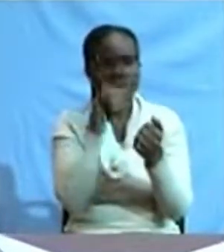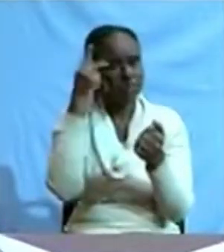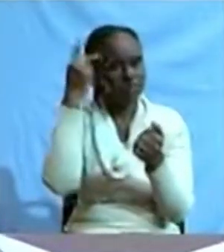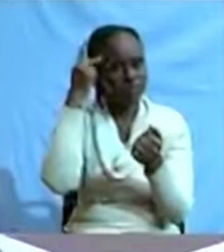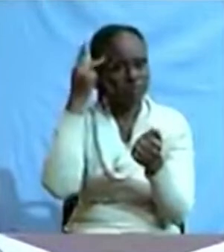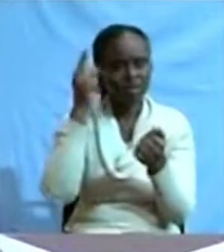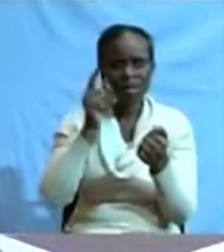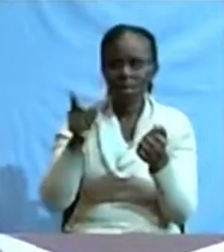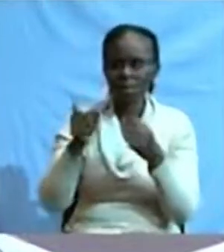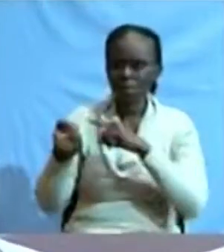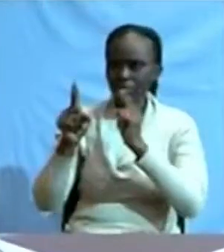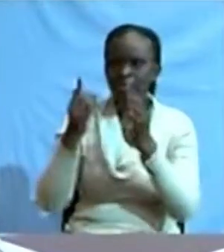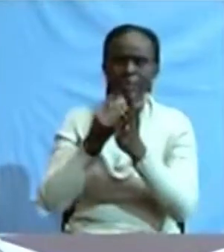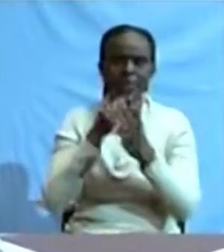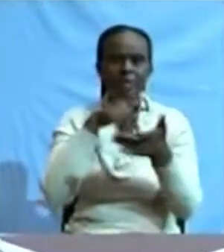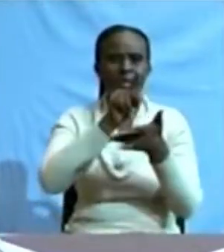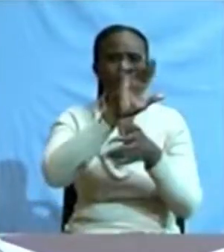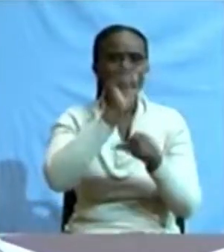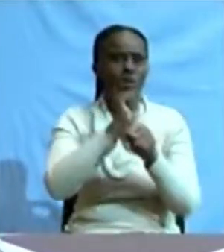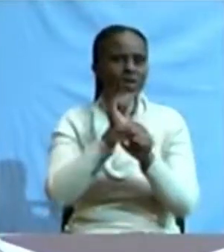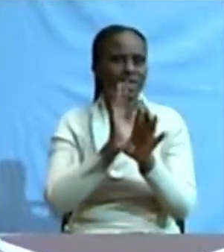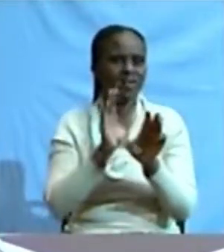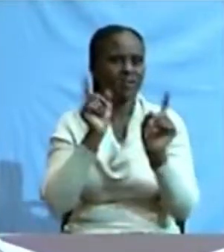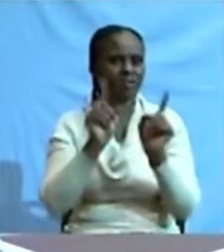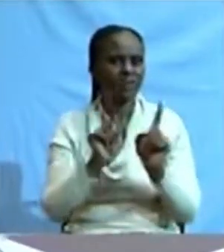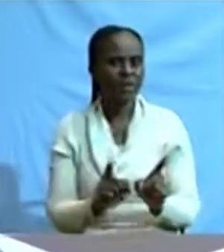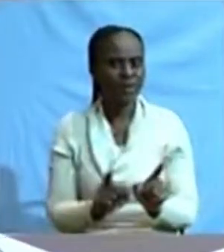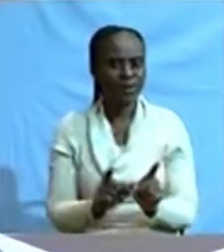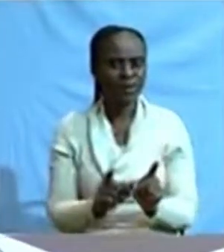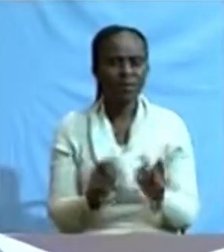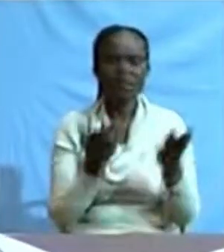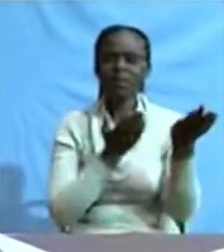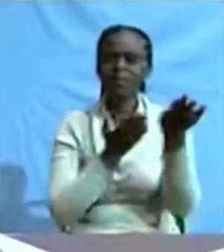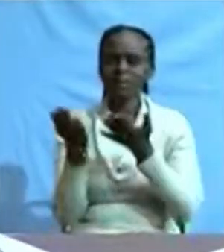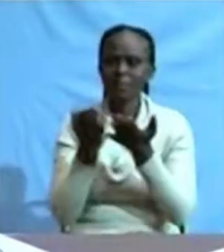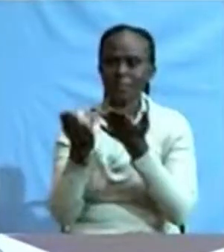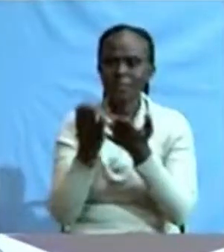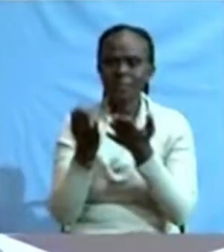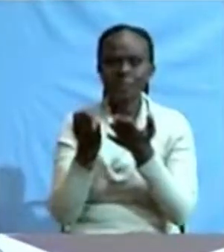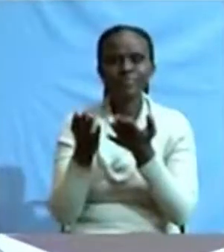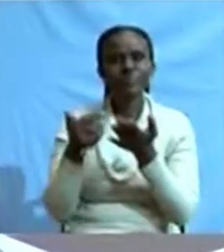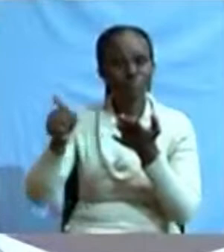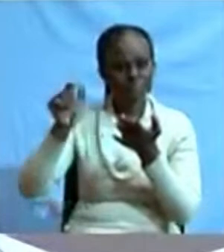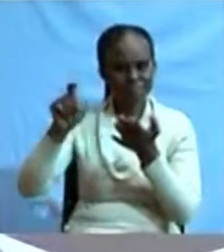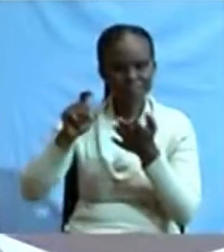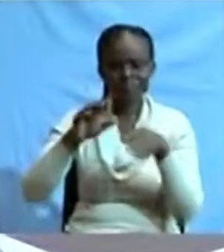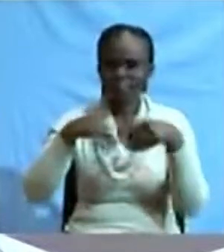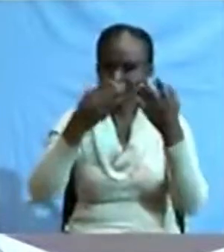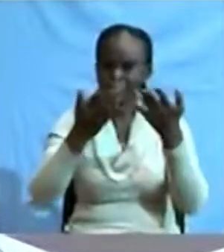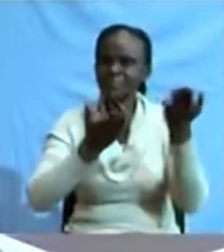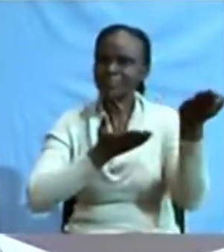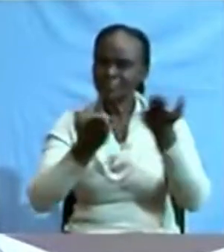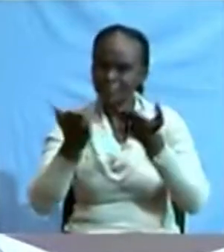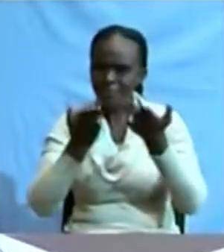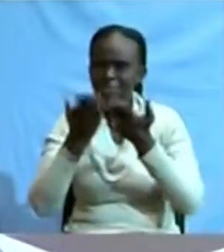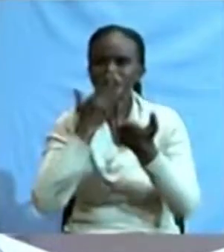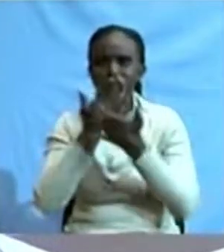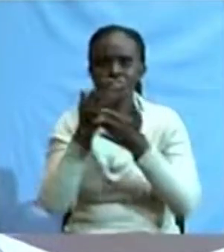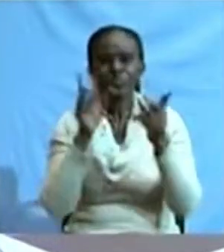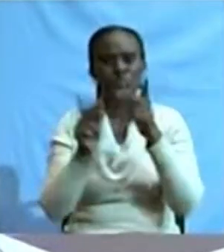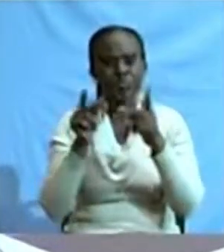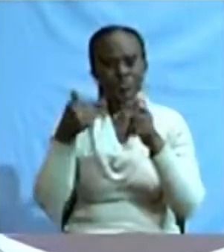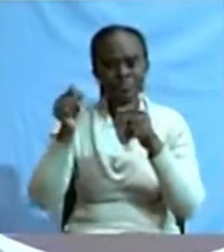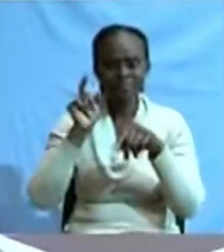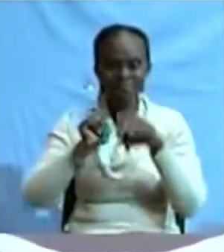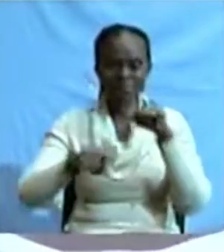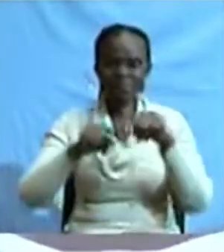where would you get money to pay your workers from? What service? This is when you need to give a good service to the people. So you won't